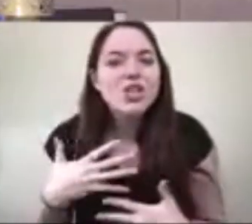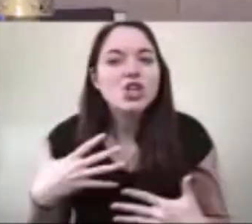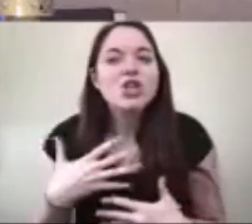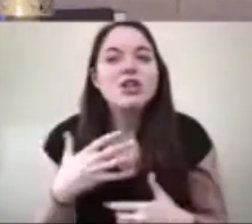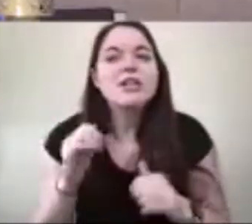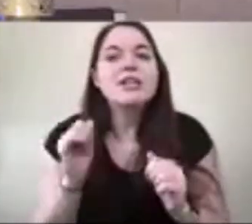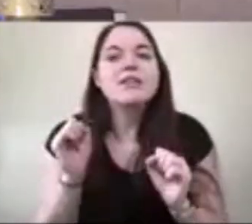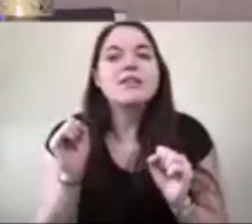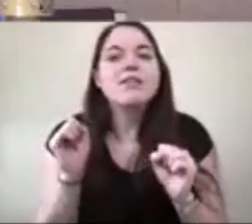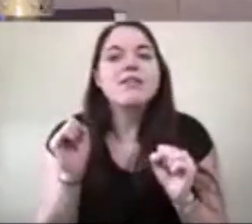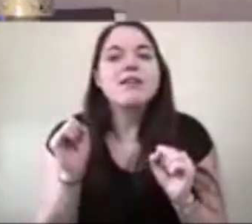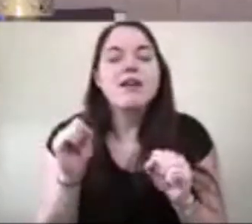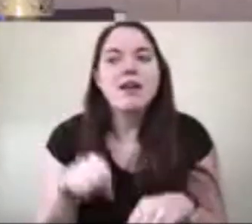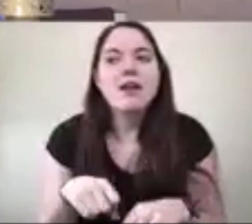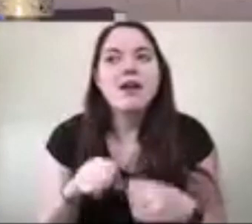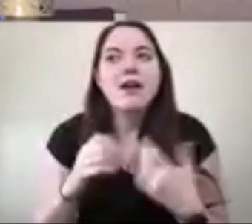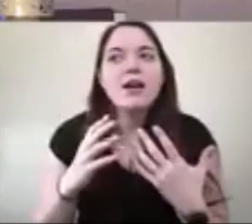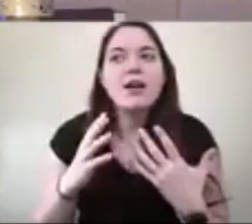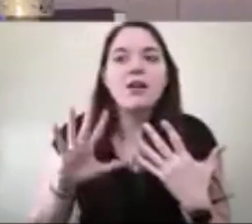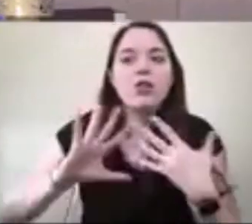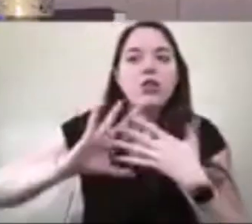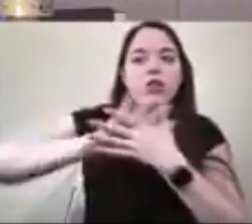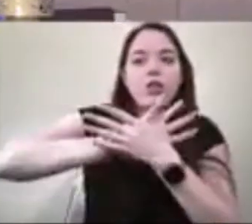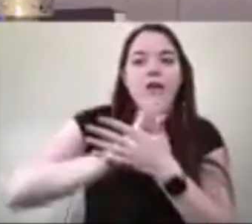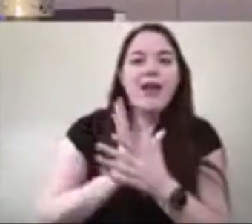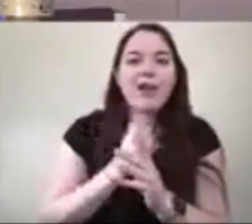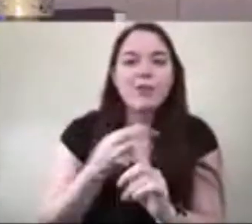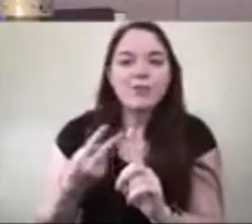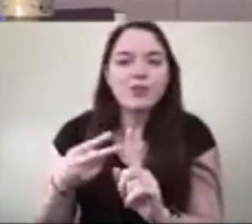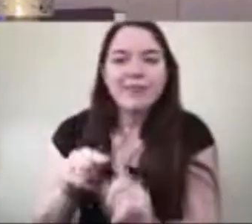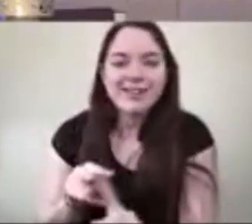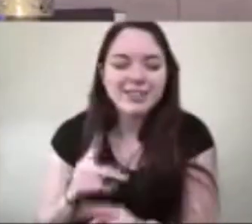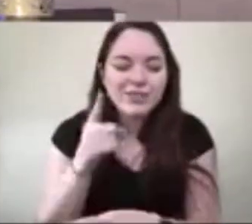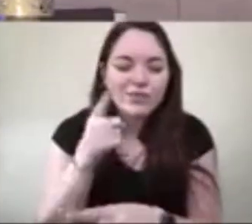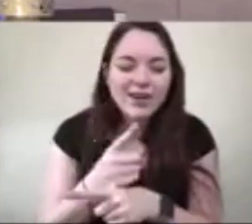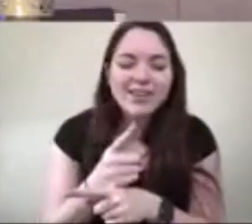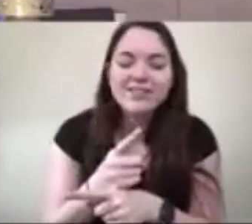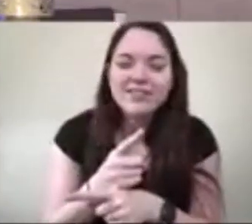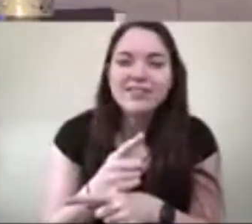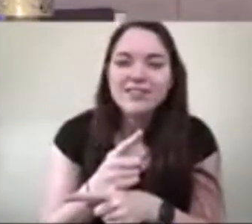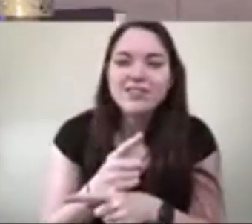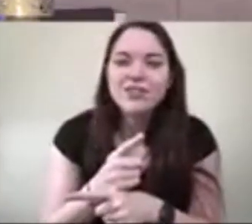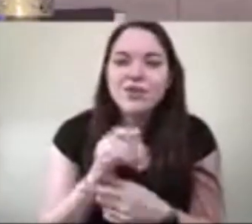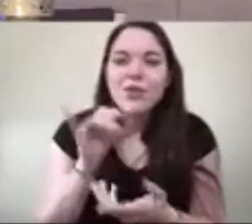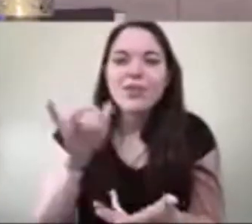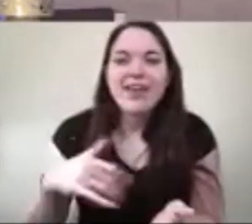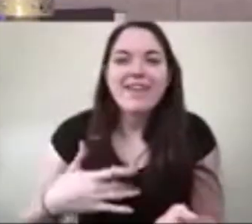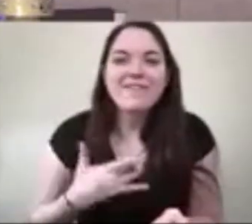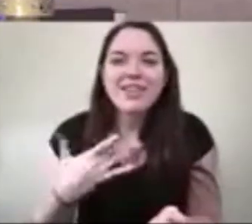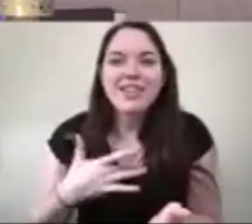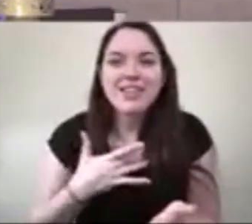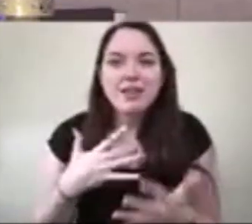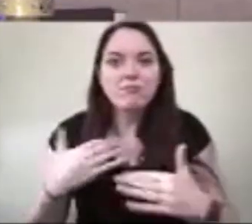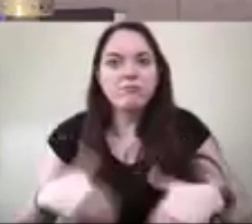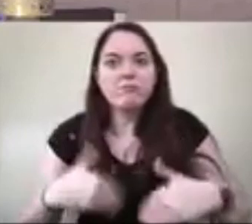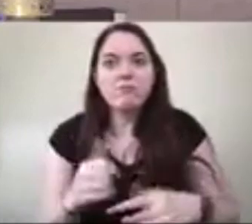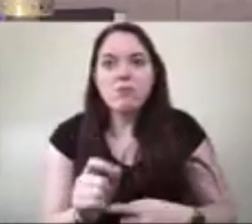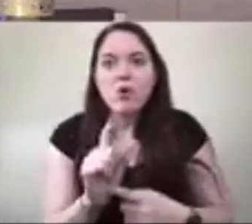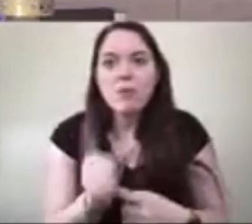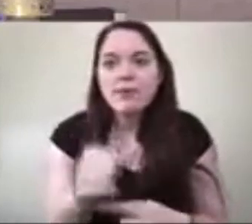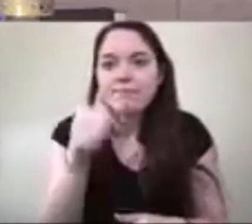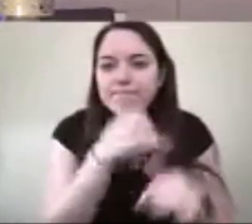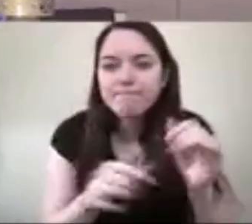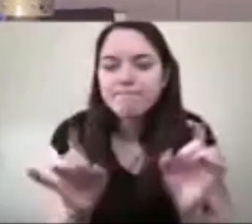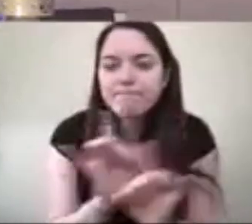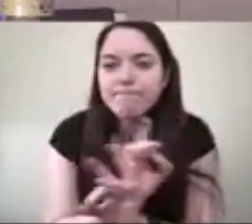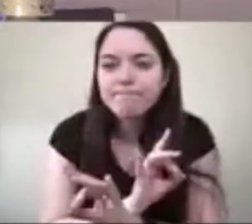of perspective. And they were having this loss of perspective in the scripture. Jesus sees what they're going through and he